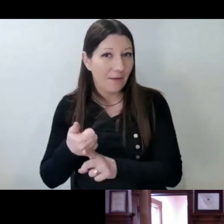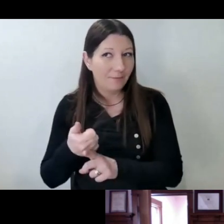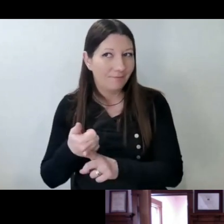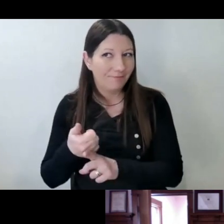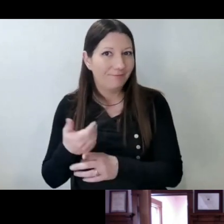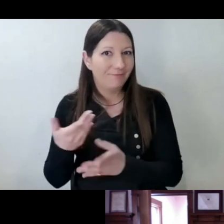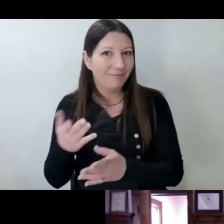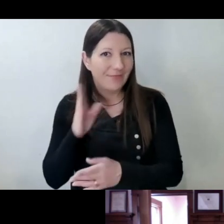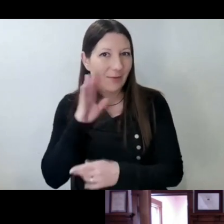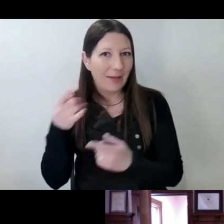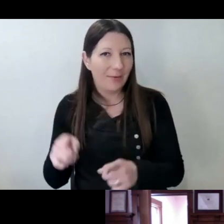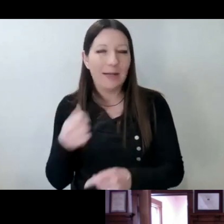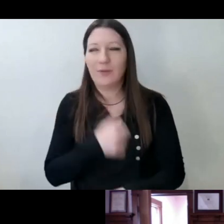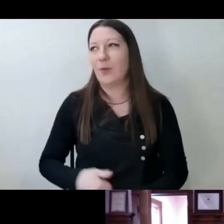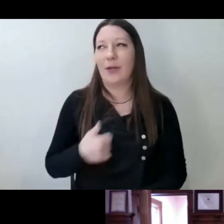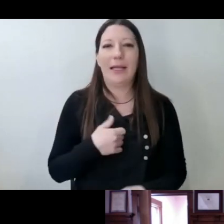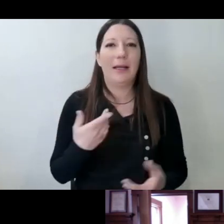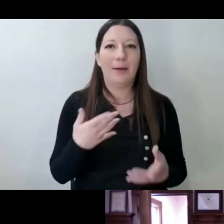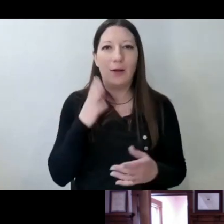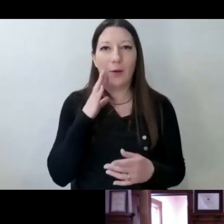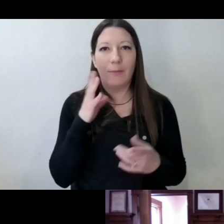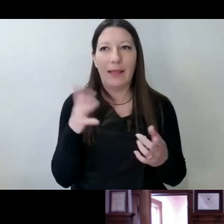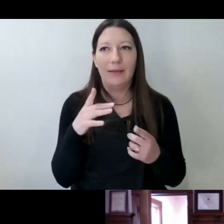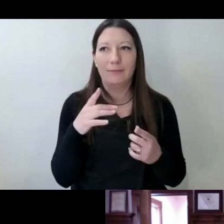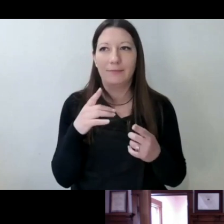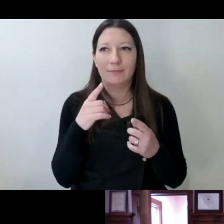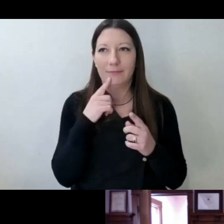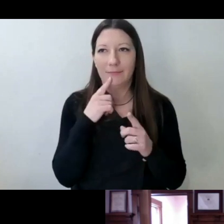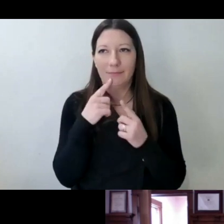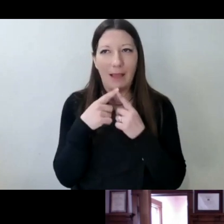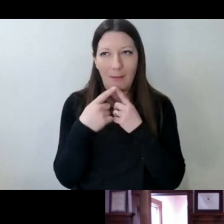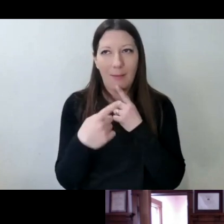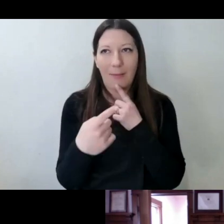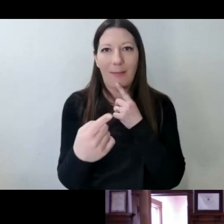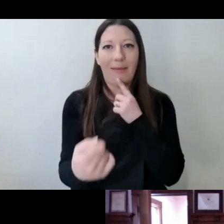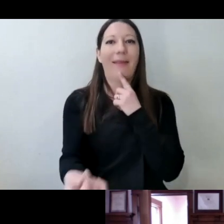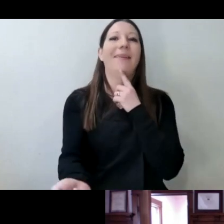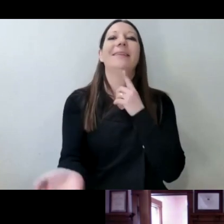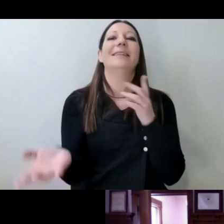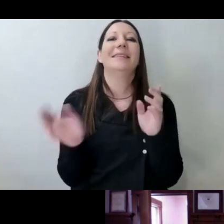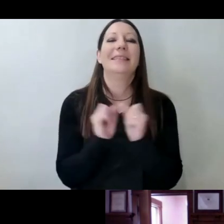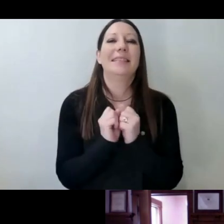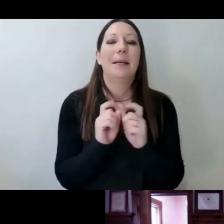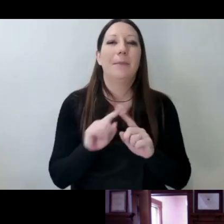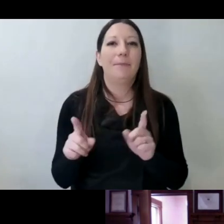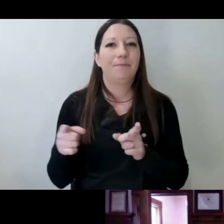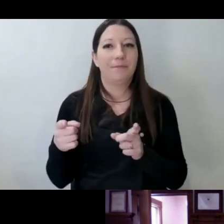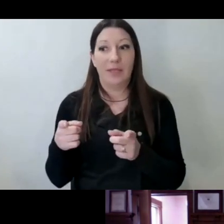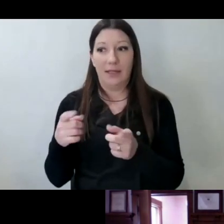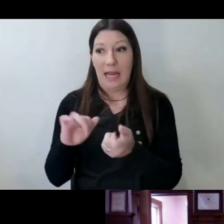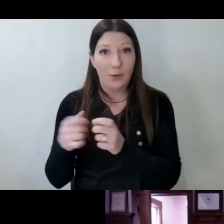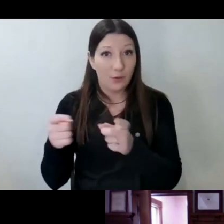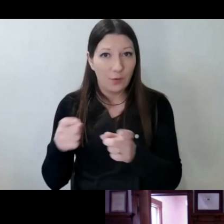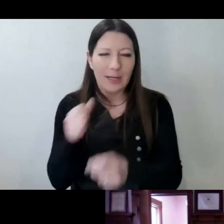But yeah, I'm sorry, that was a long drawn out kind of ramble that I could keep going on about. But as far as regulation, I'm not sure, but it's